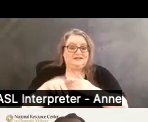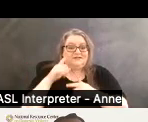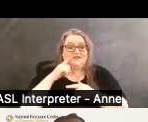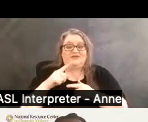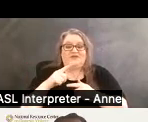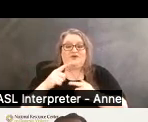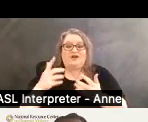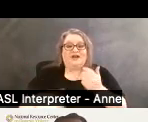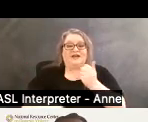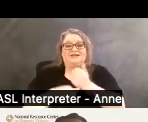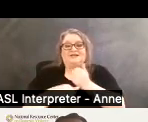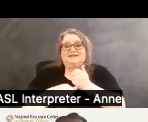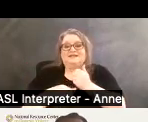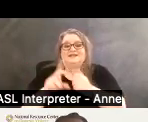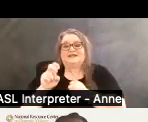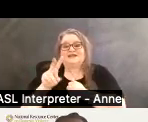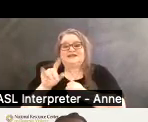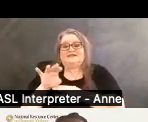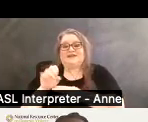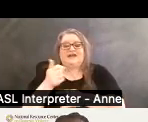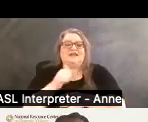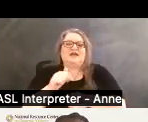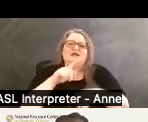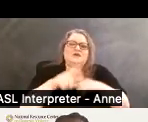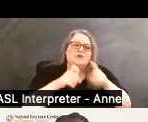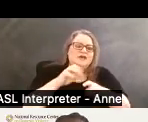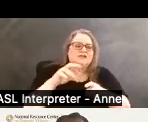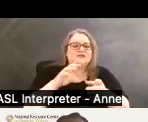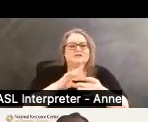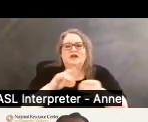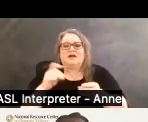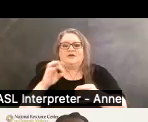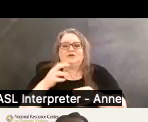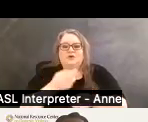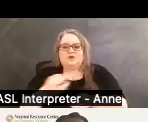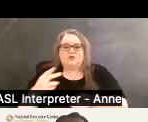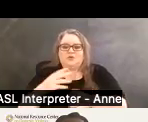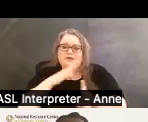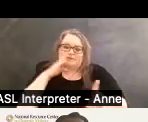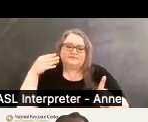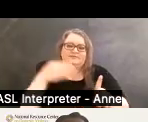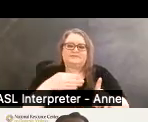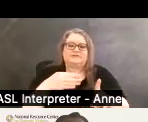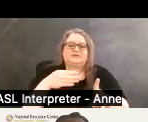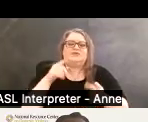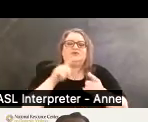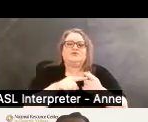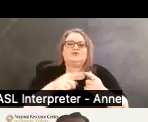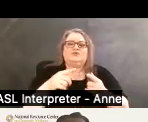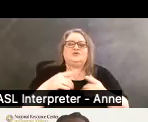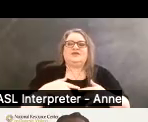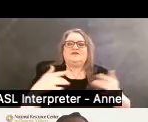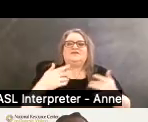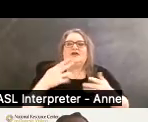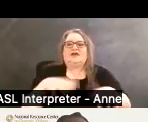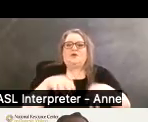Please send any questions, comments, or resources directly to the event host and